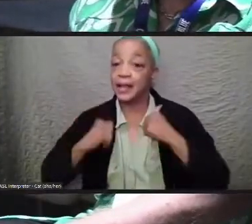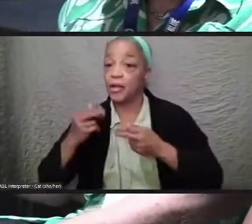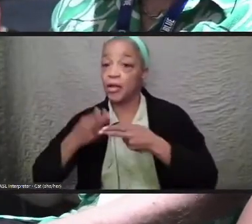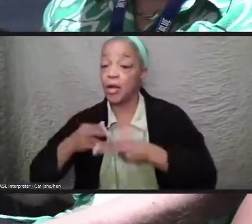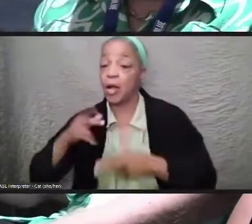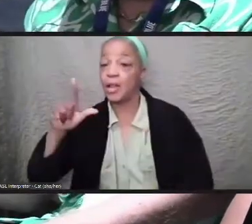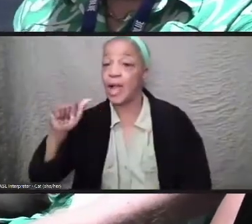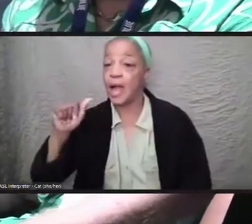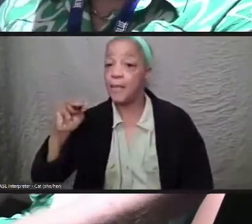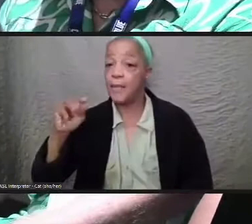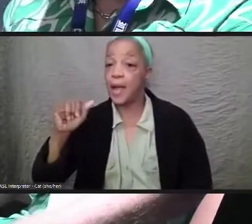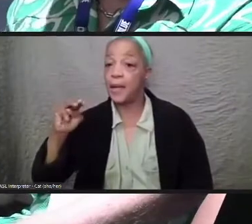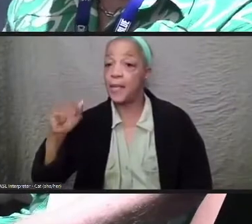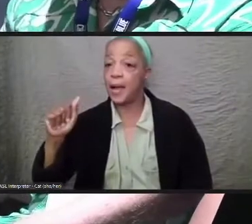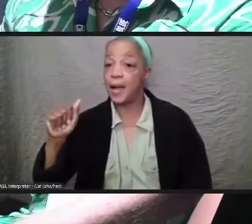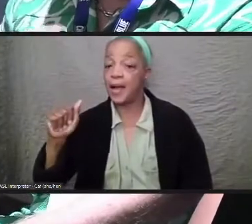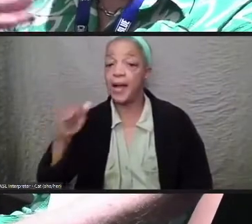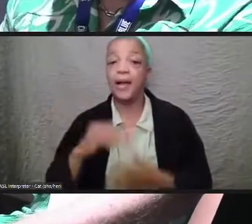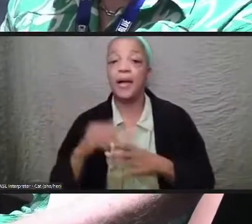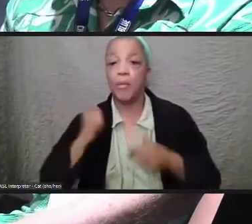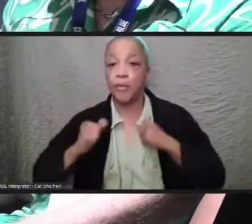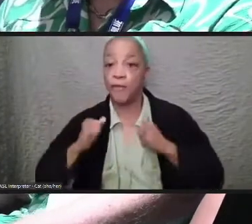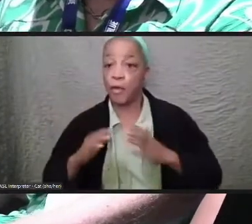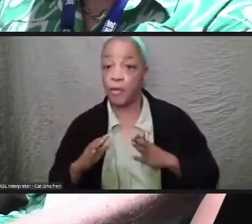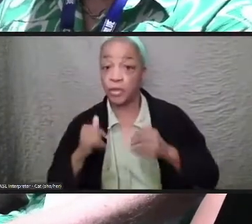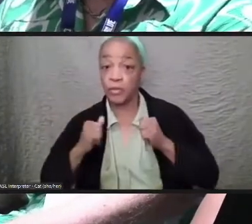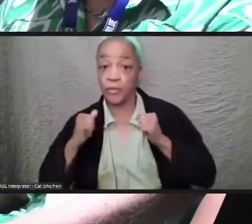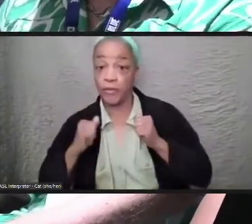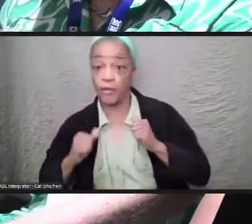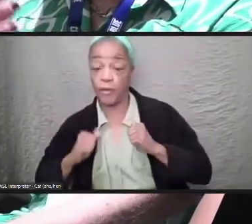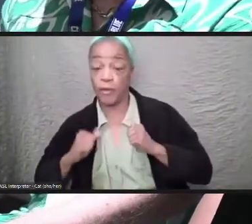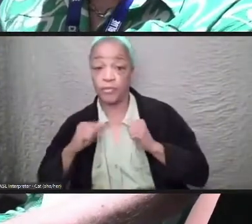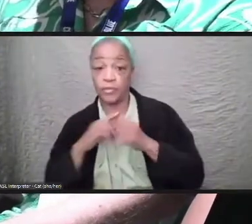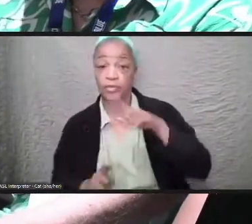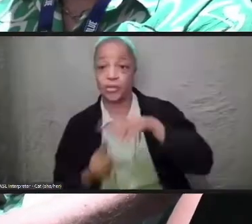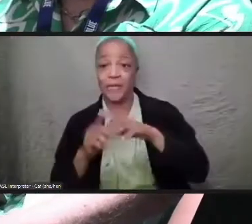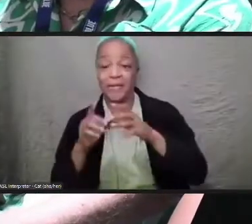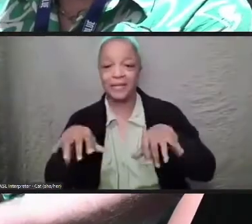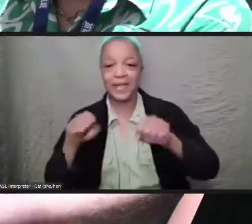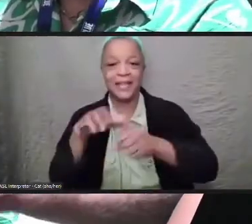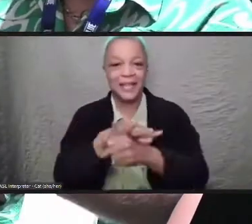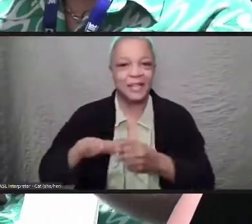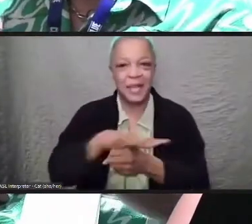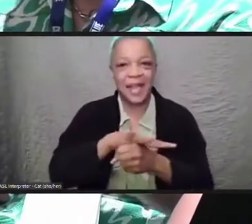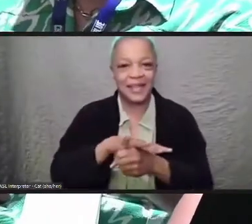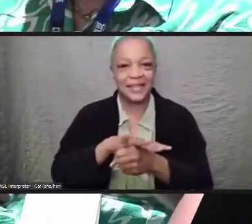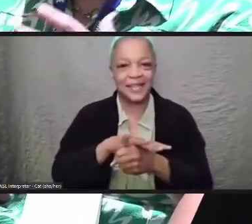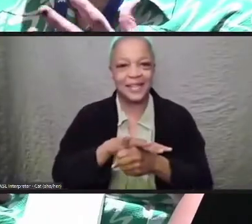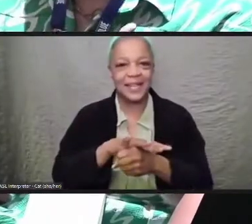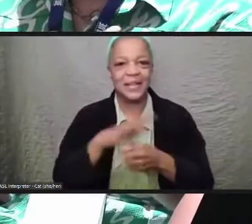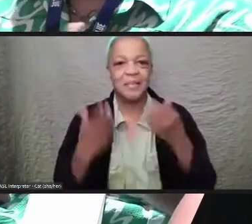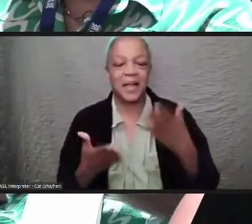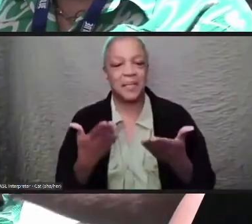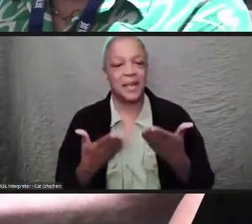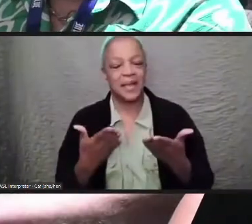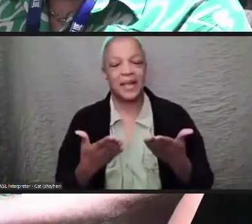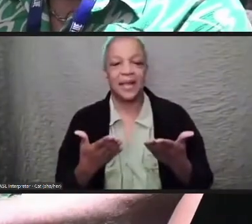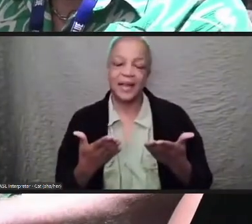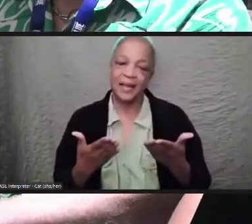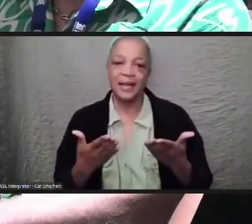know, these types of performers and performances occupying a space that they, you know, maybe not